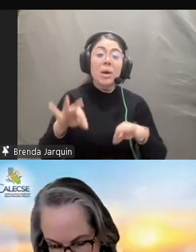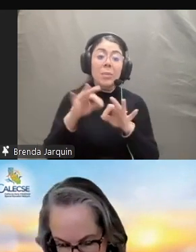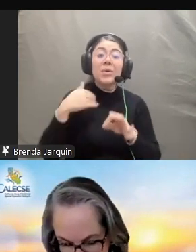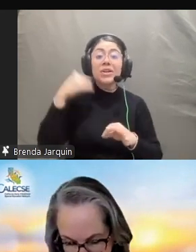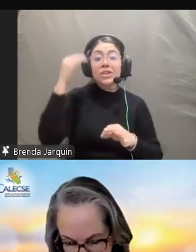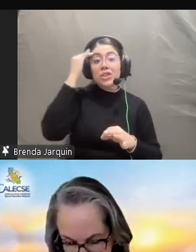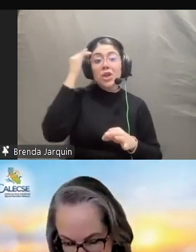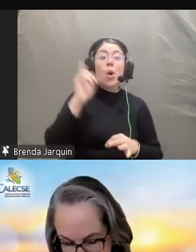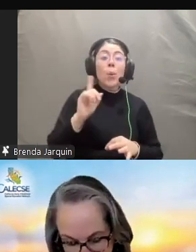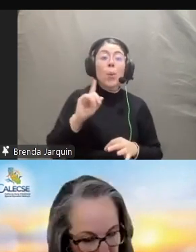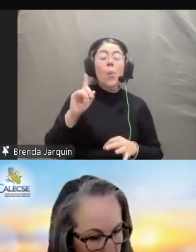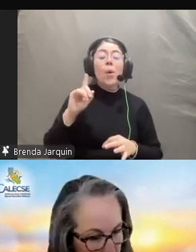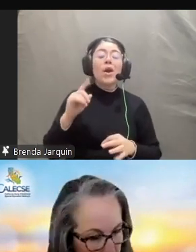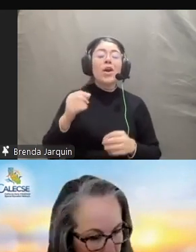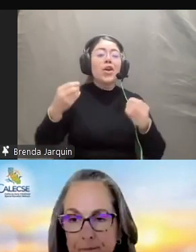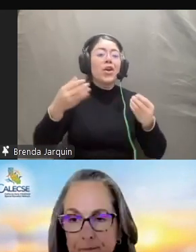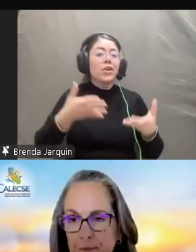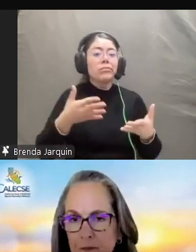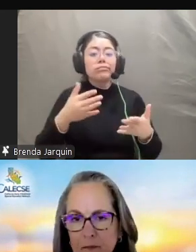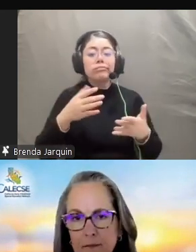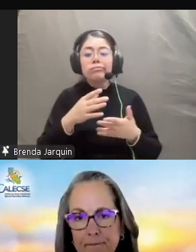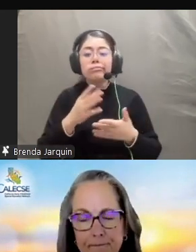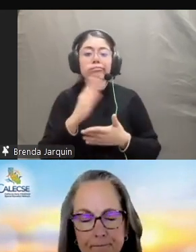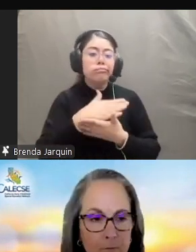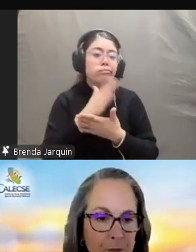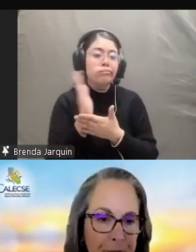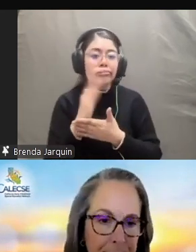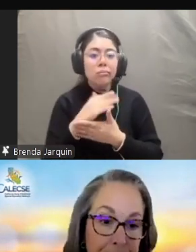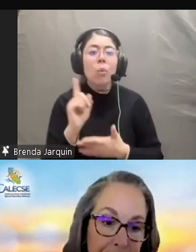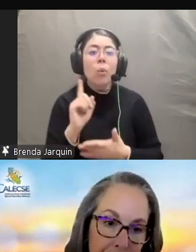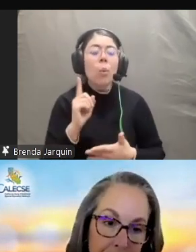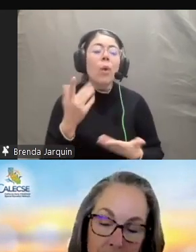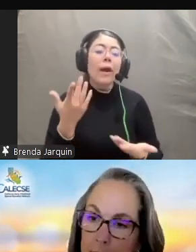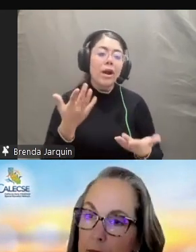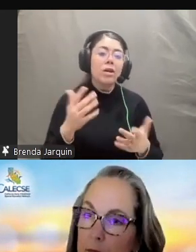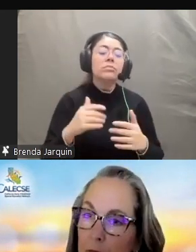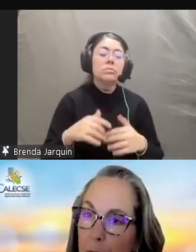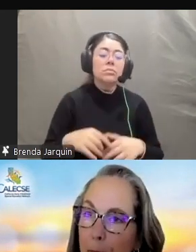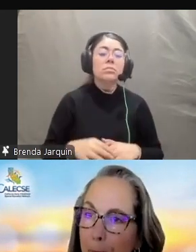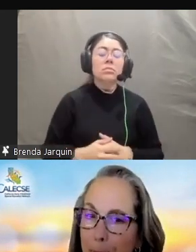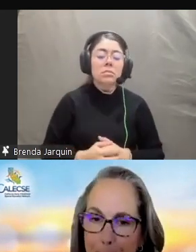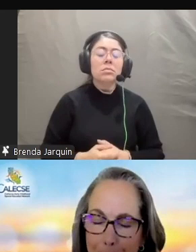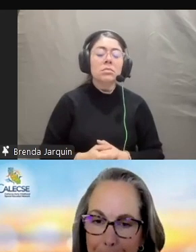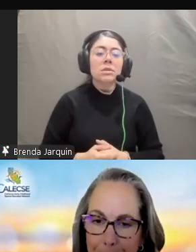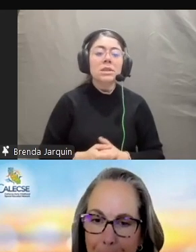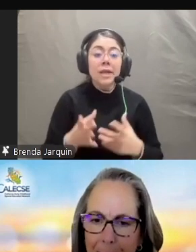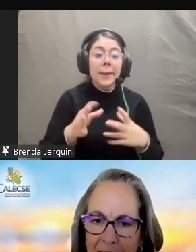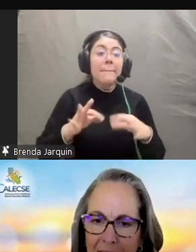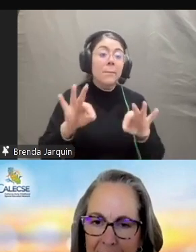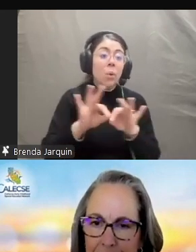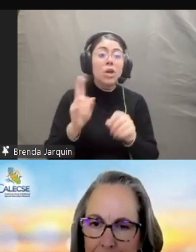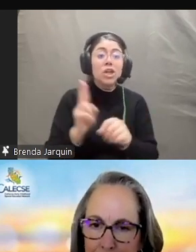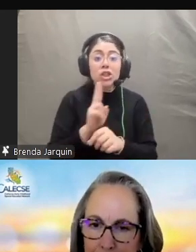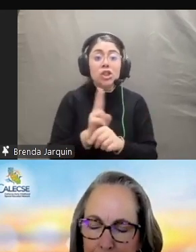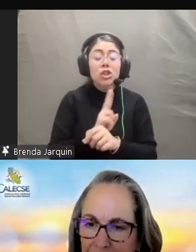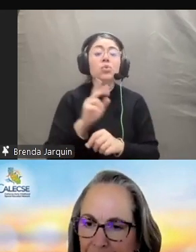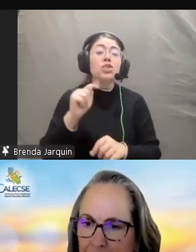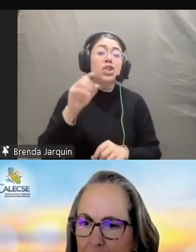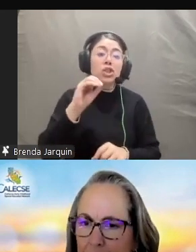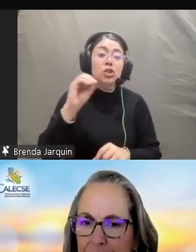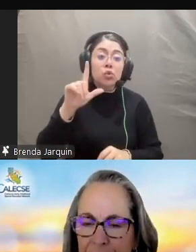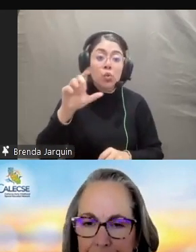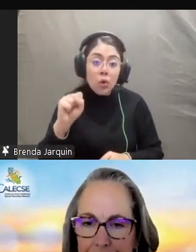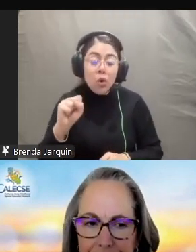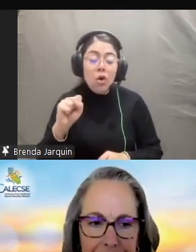under. And knowing each other's processes, you can use these tools as reference. So you're really understanding each other's roles